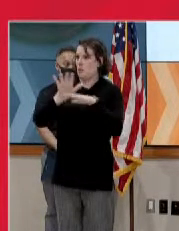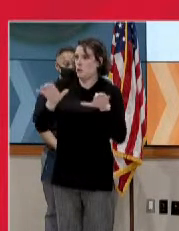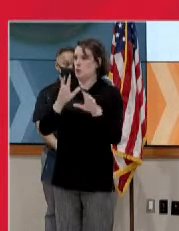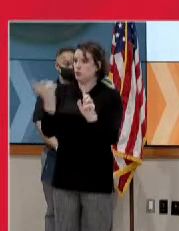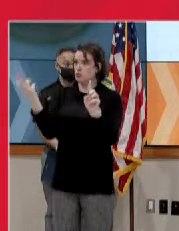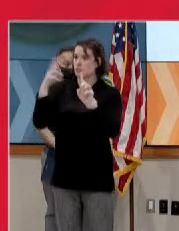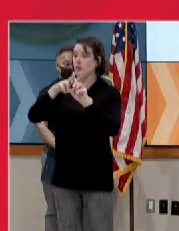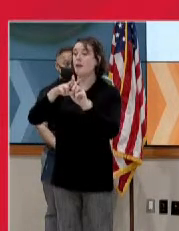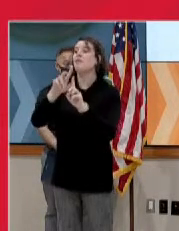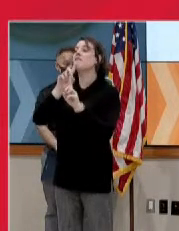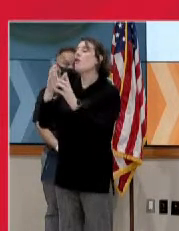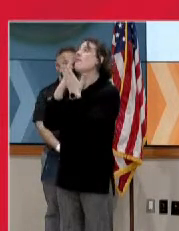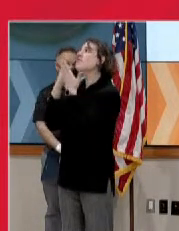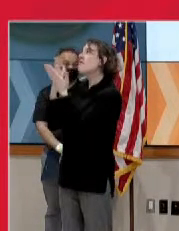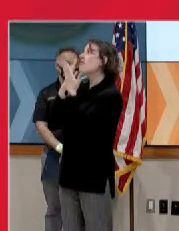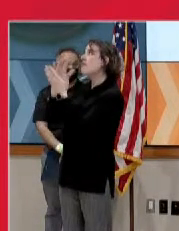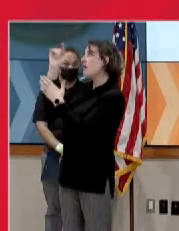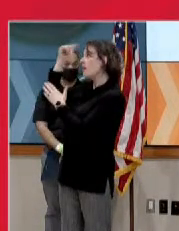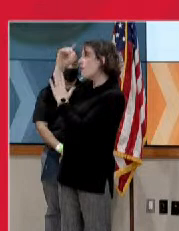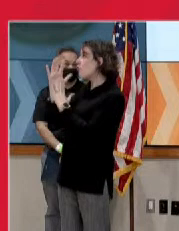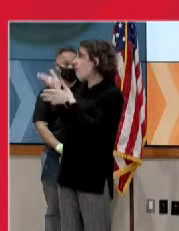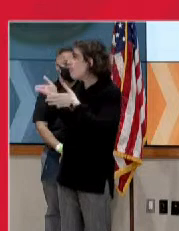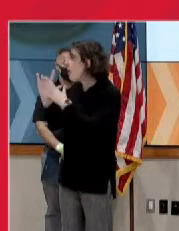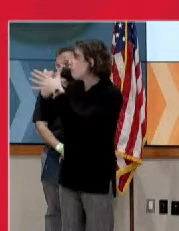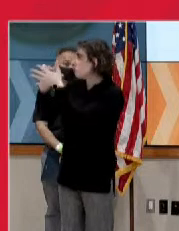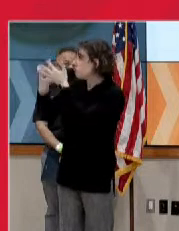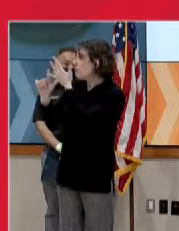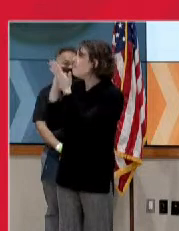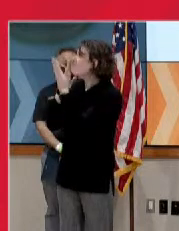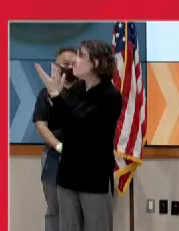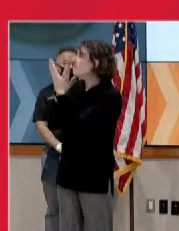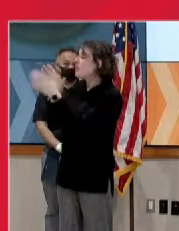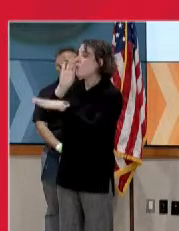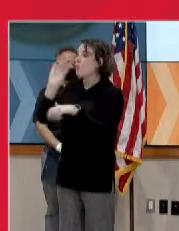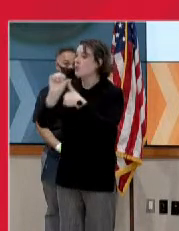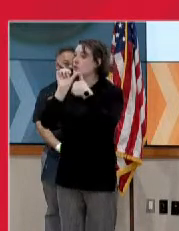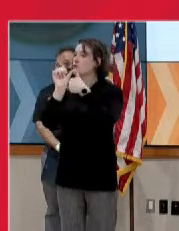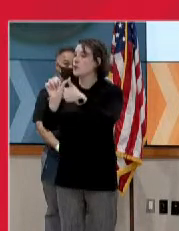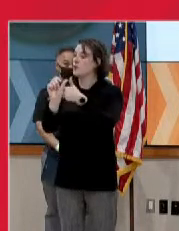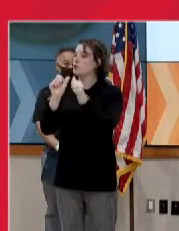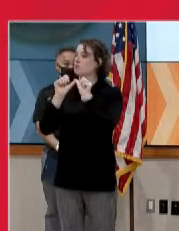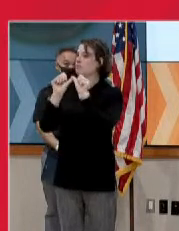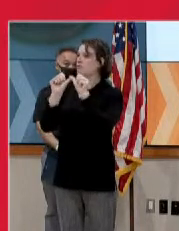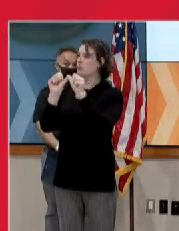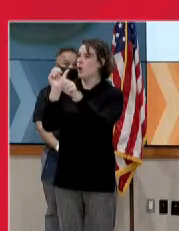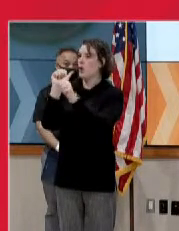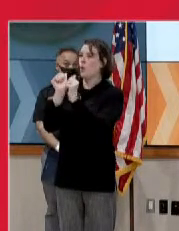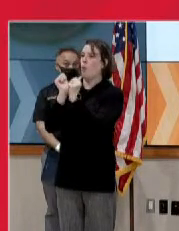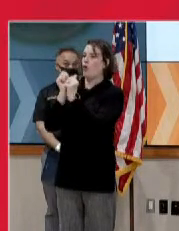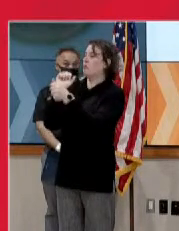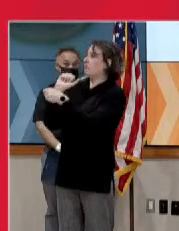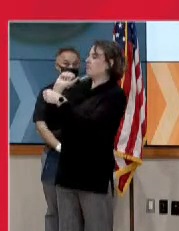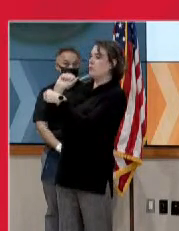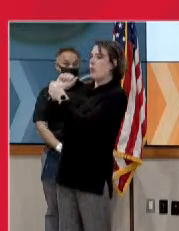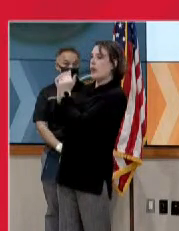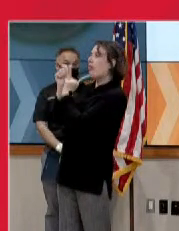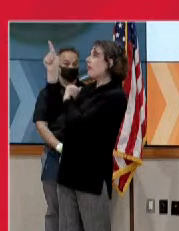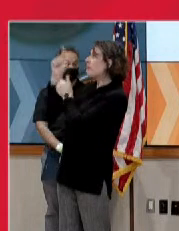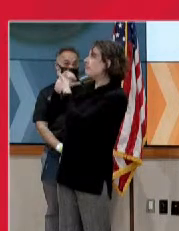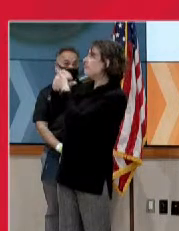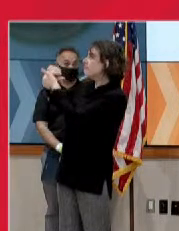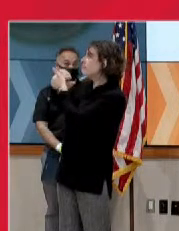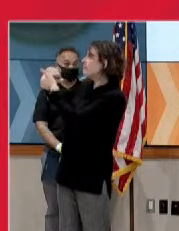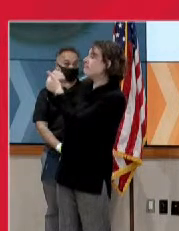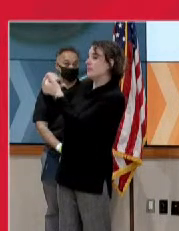grateful for the governor making those tools available, and we'll continue to follow through, continue working with him, because this